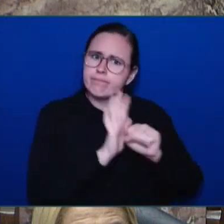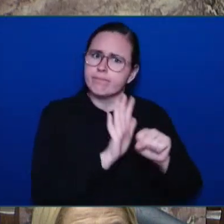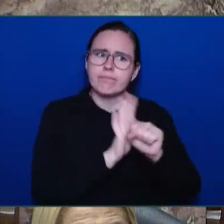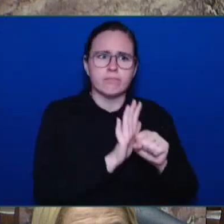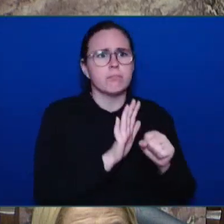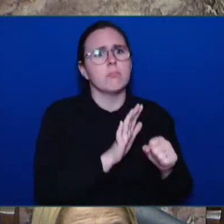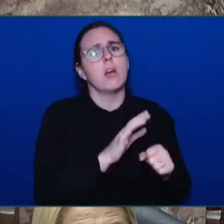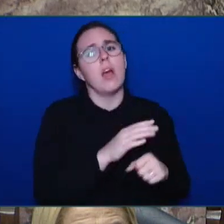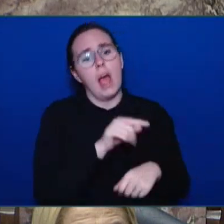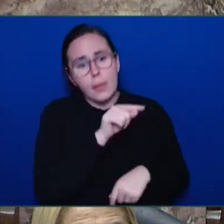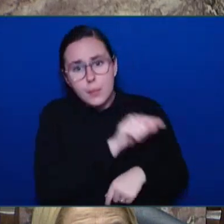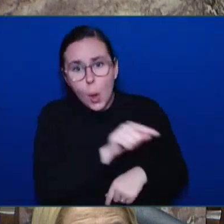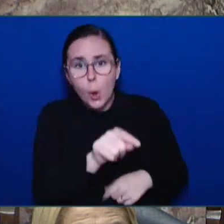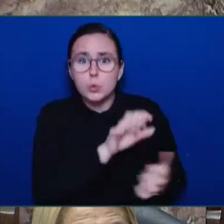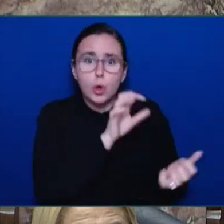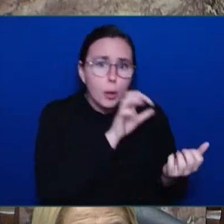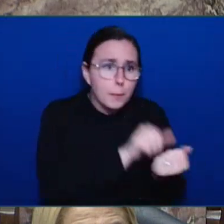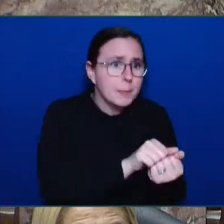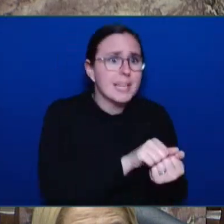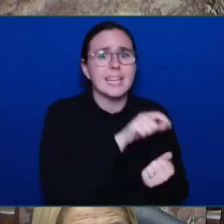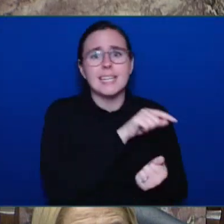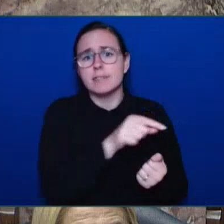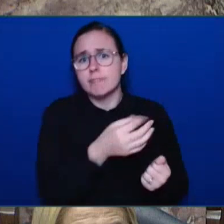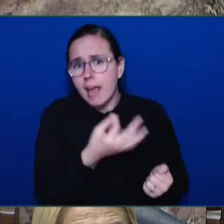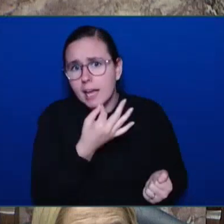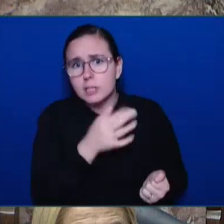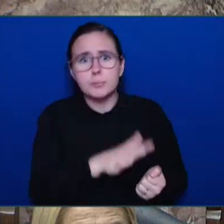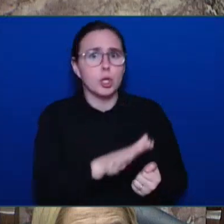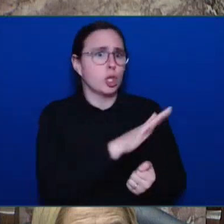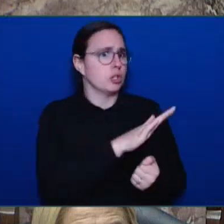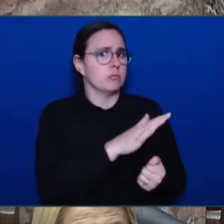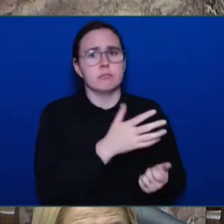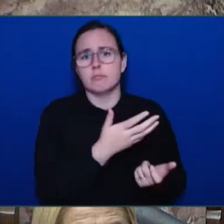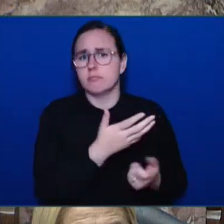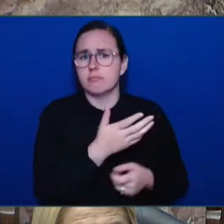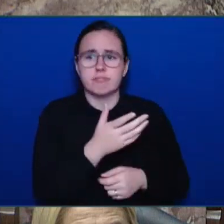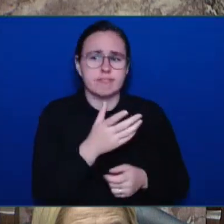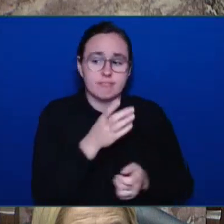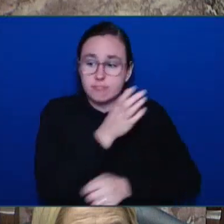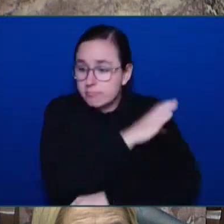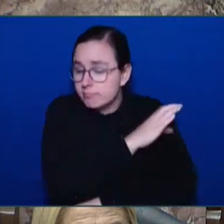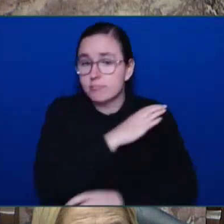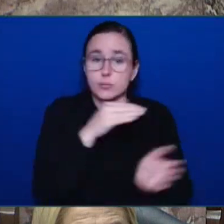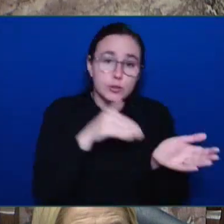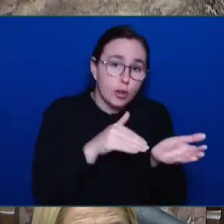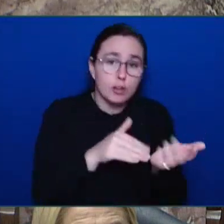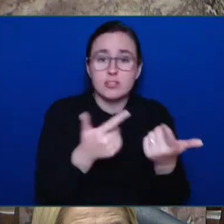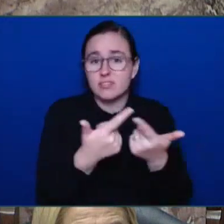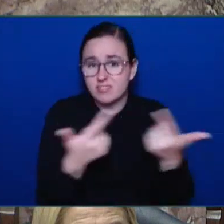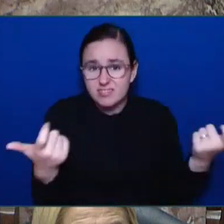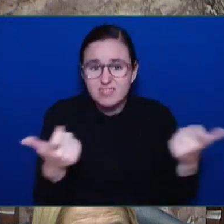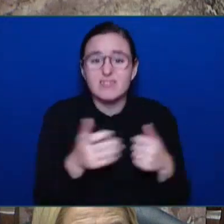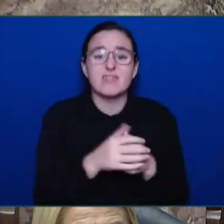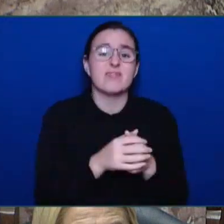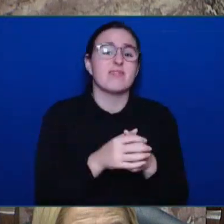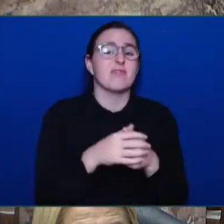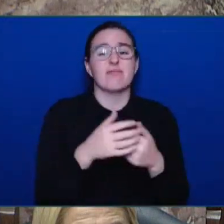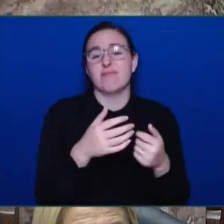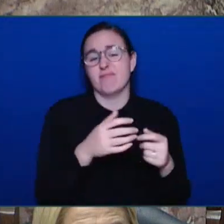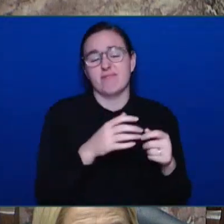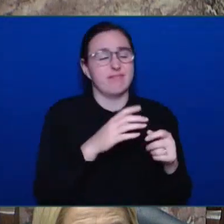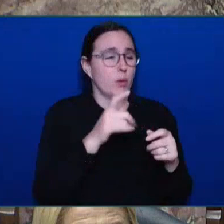the clinicians and advocates out in community and in our health authorities who provide input, who provide